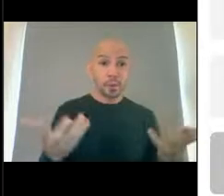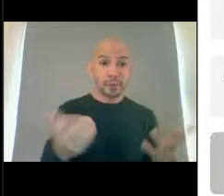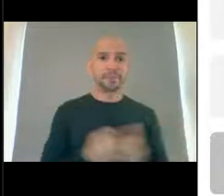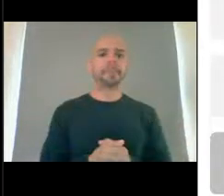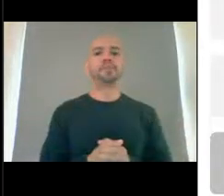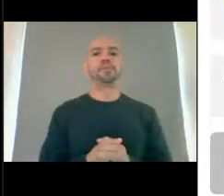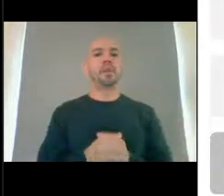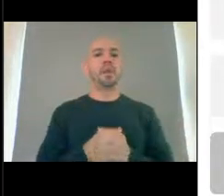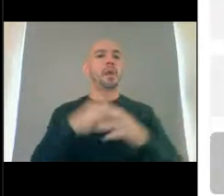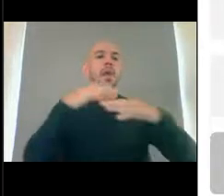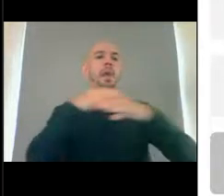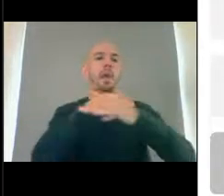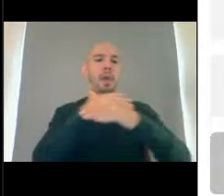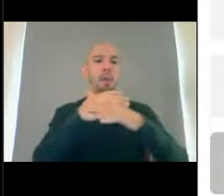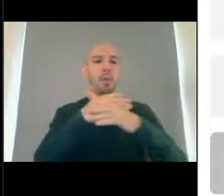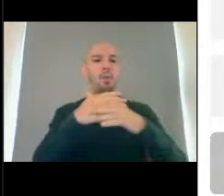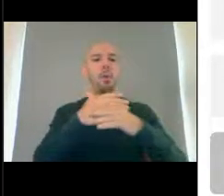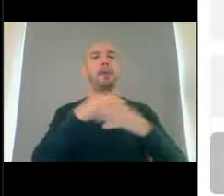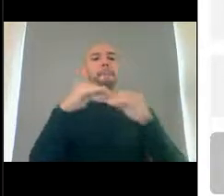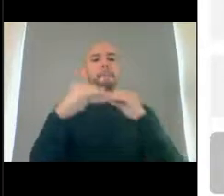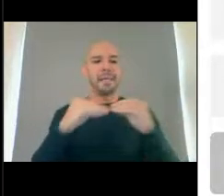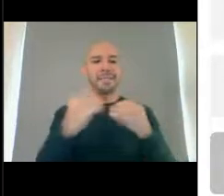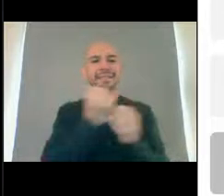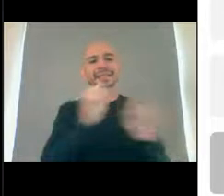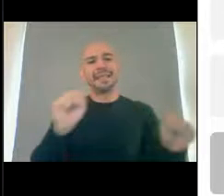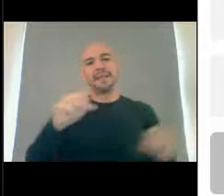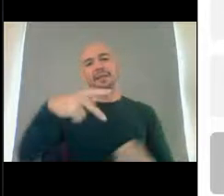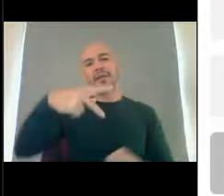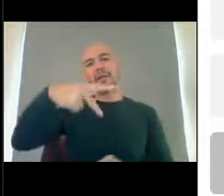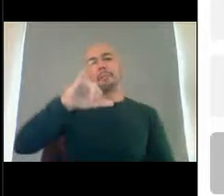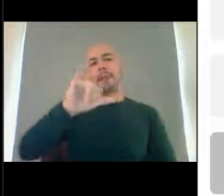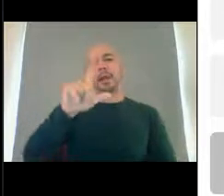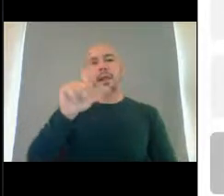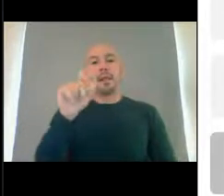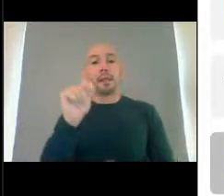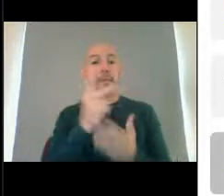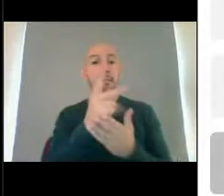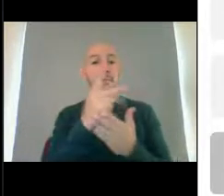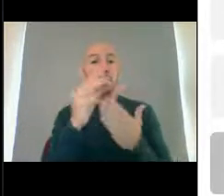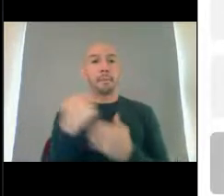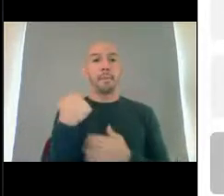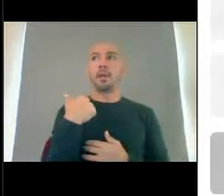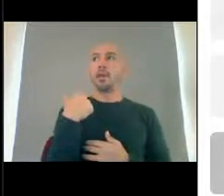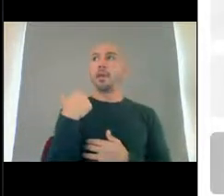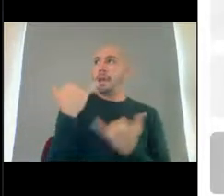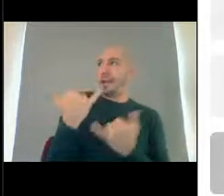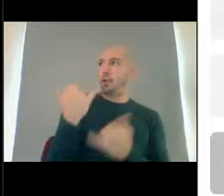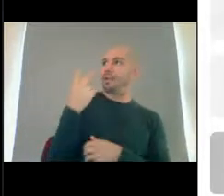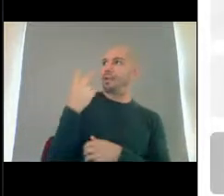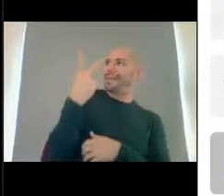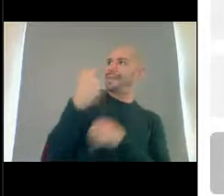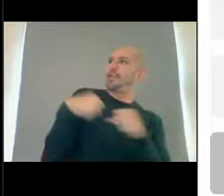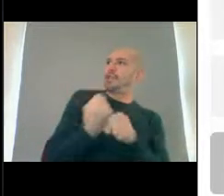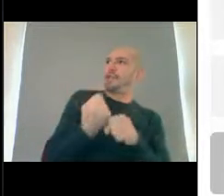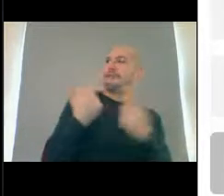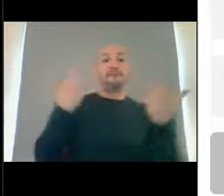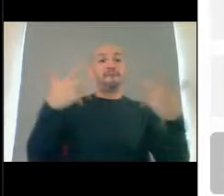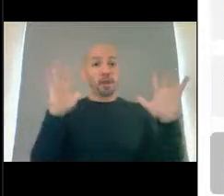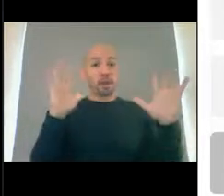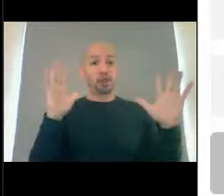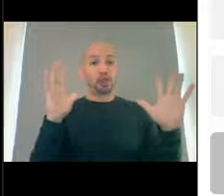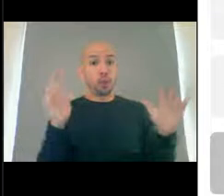highway maintenance safety pilot that we have done uh and we just completed the second year the pilot ended in june with some very